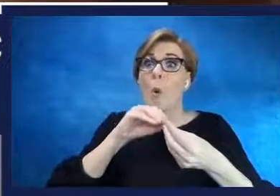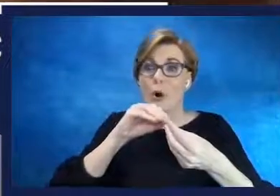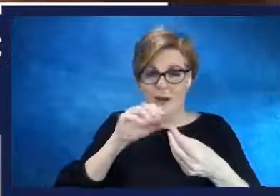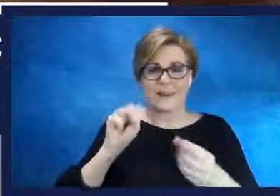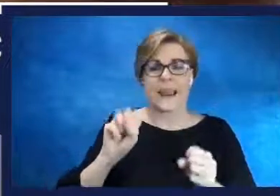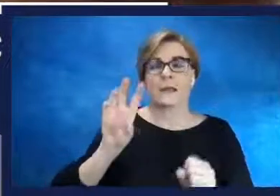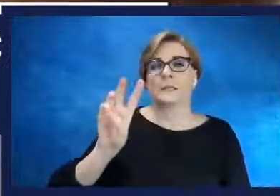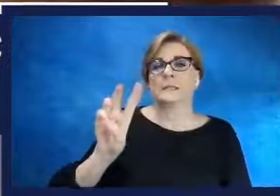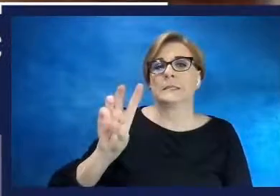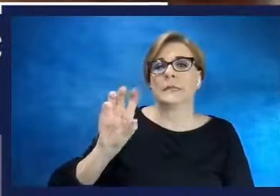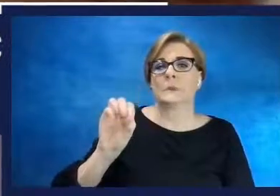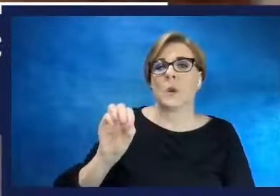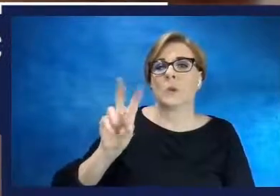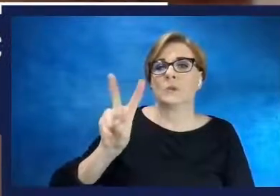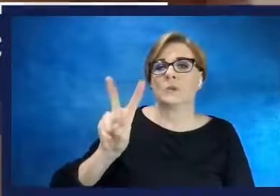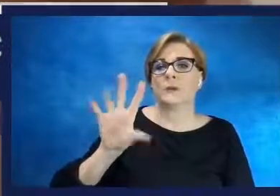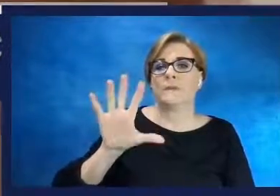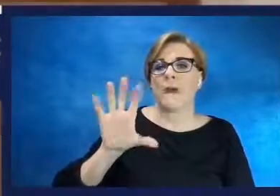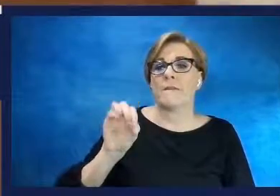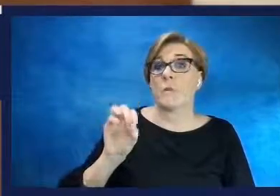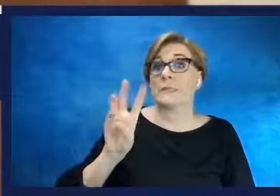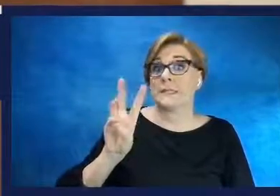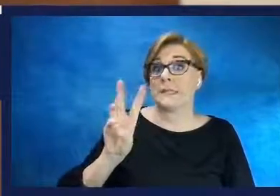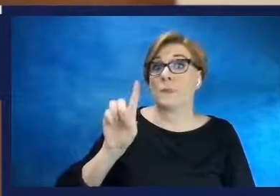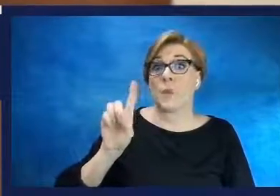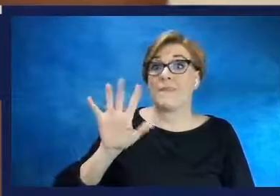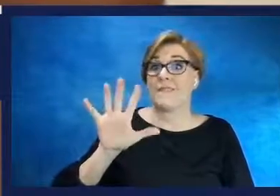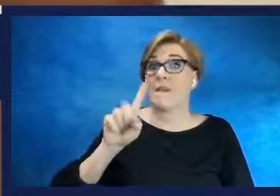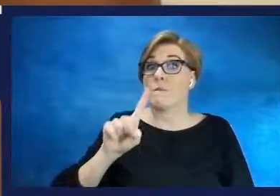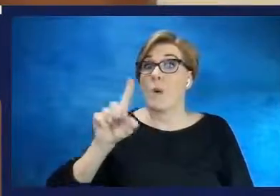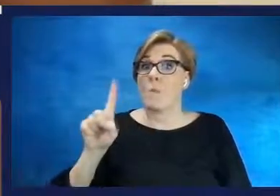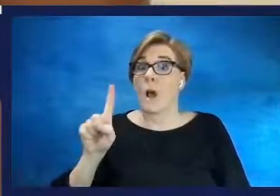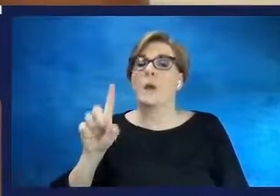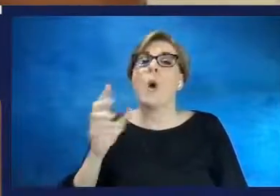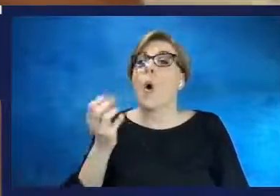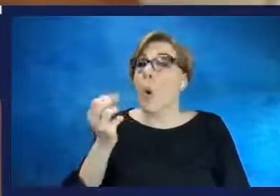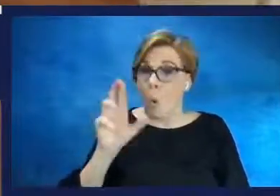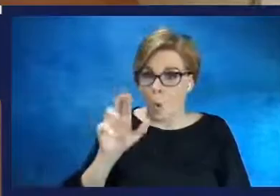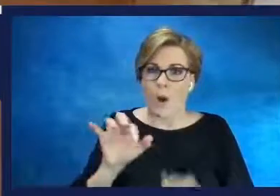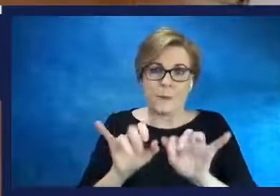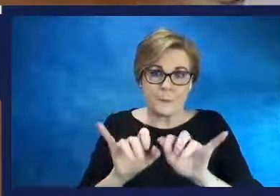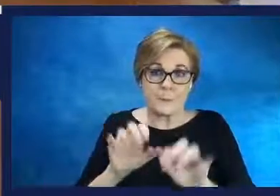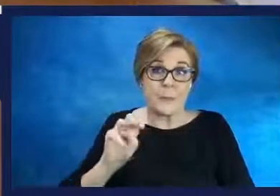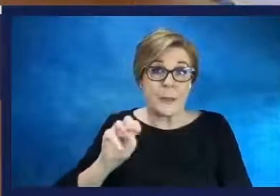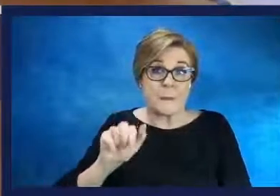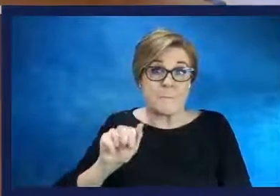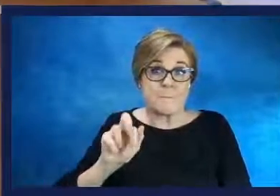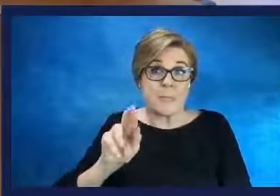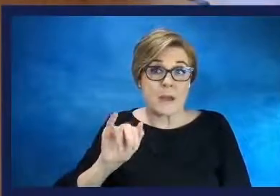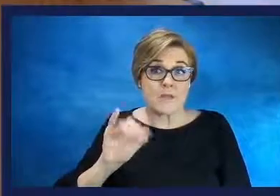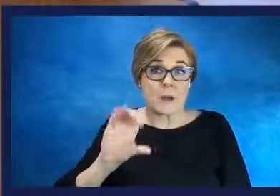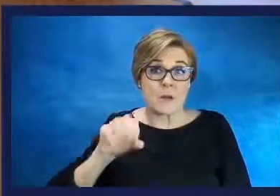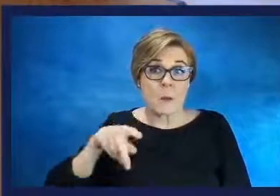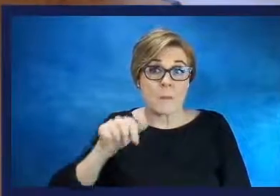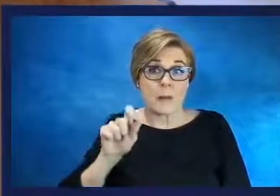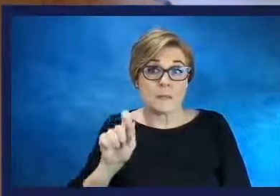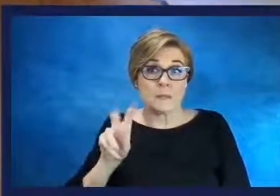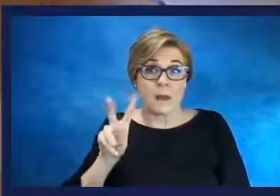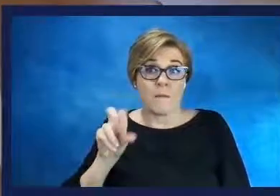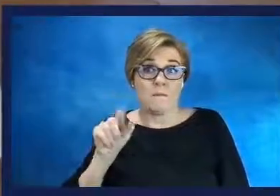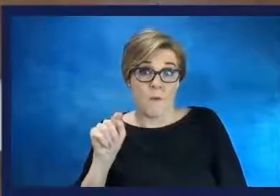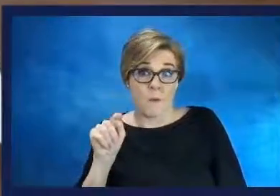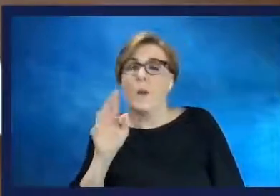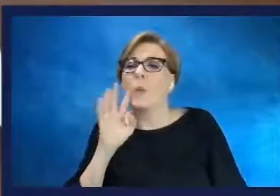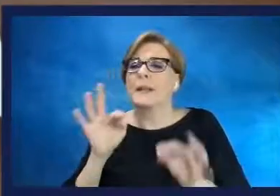602-506-1511, and that's a number where you can, or go to maricopa.vote, and you'll see that we have some frequently asked questions on that. Segue a little bit over to